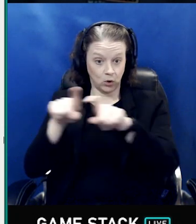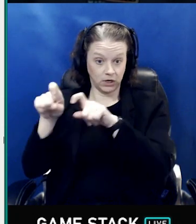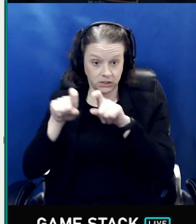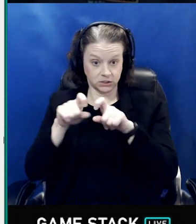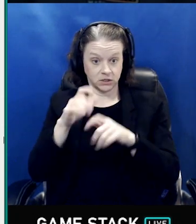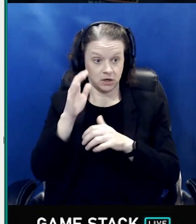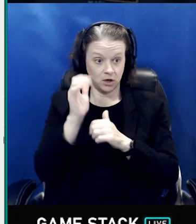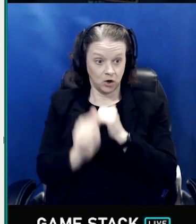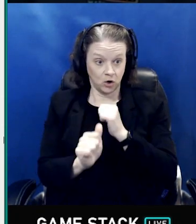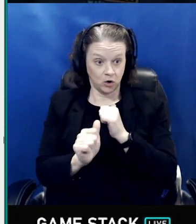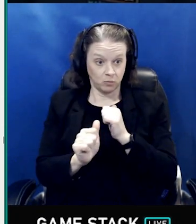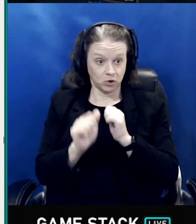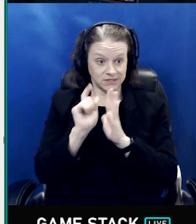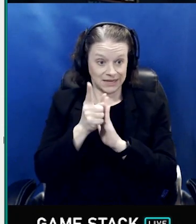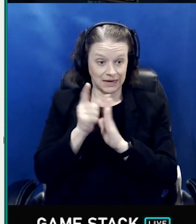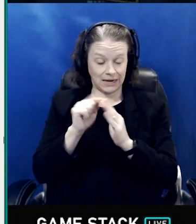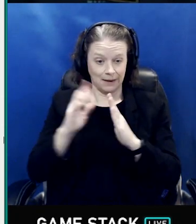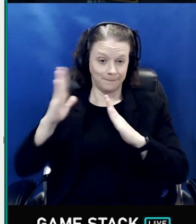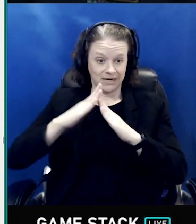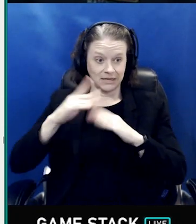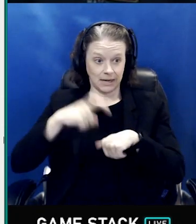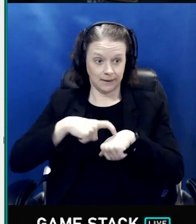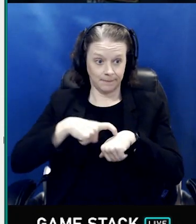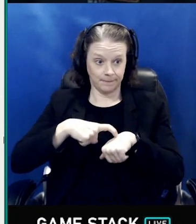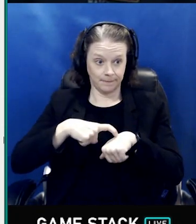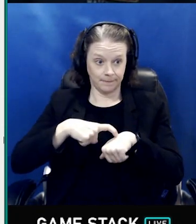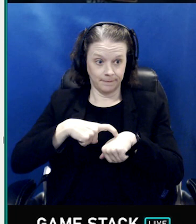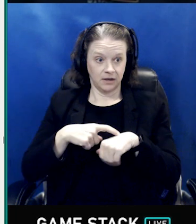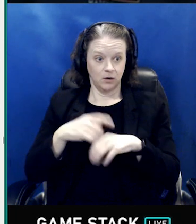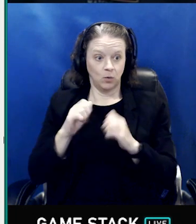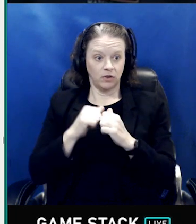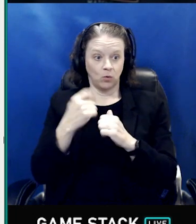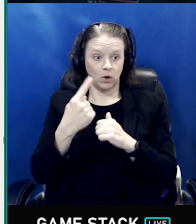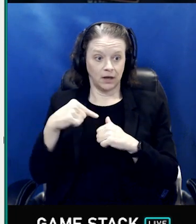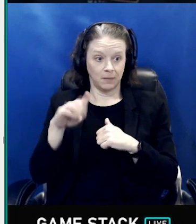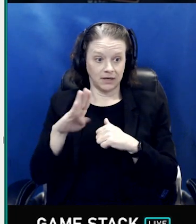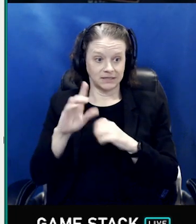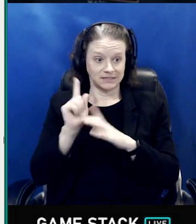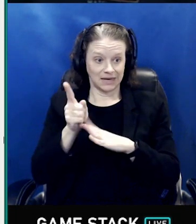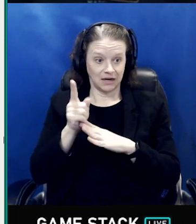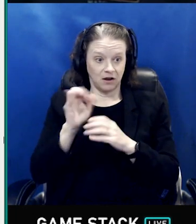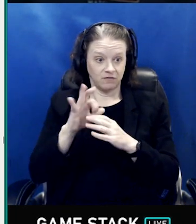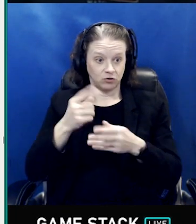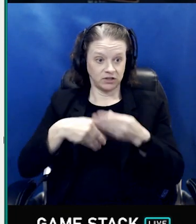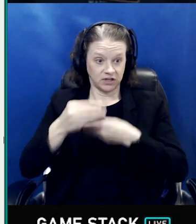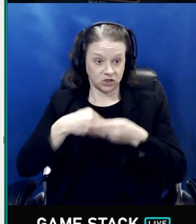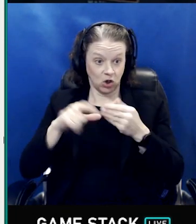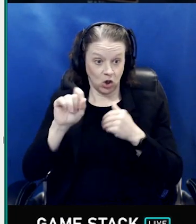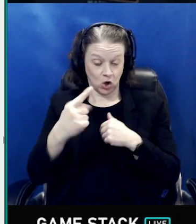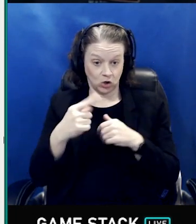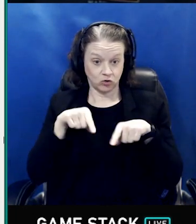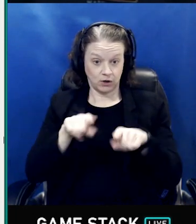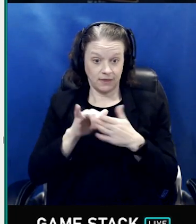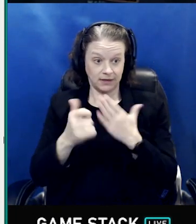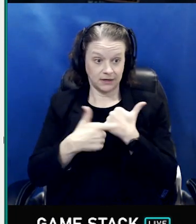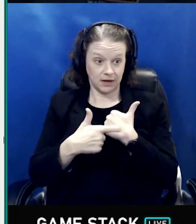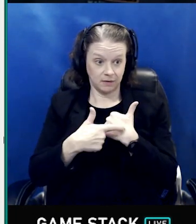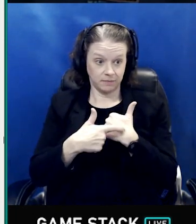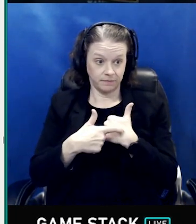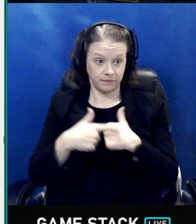sec transition log generated. To show the performance, we leveraged in-memory technology in Azure SQL